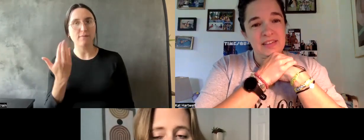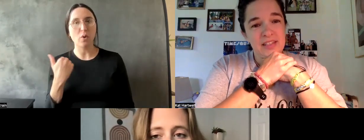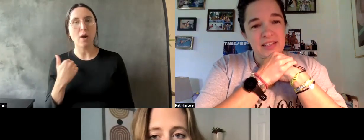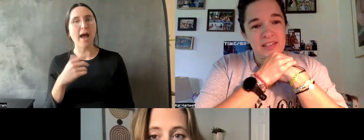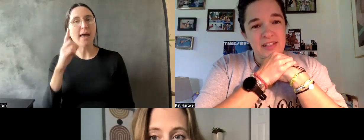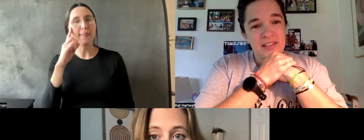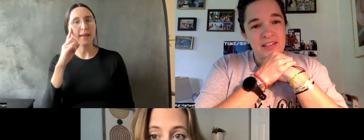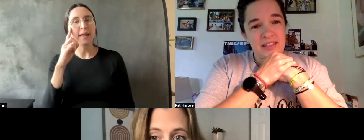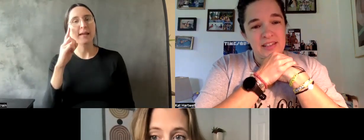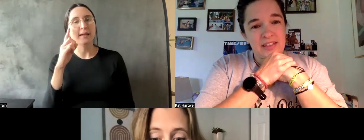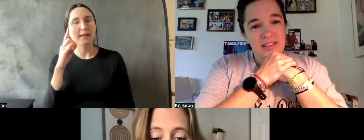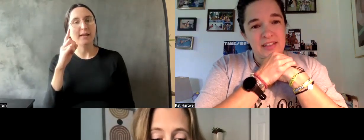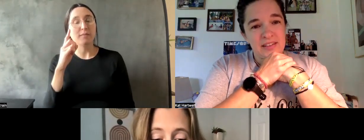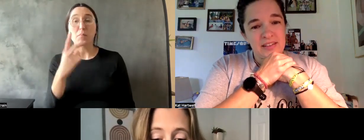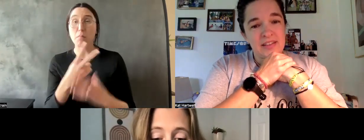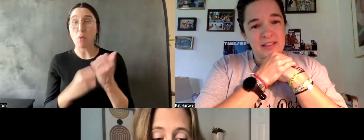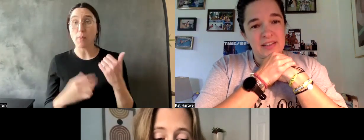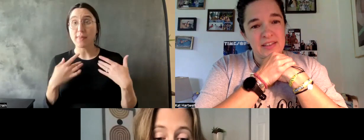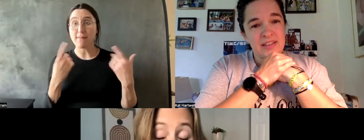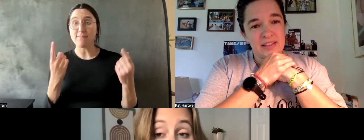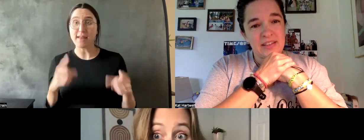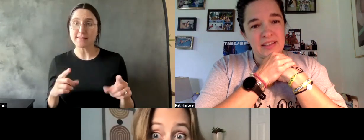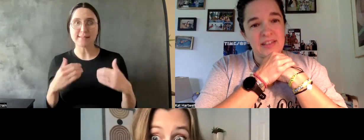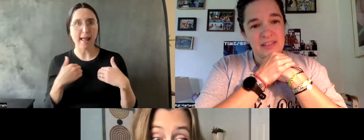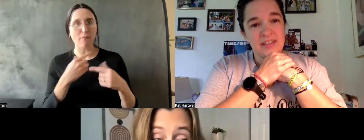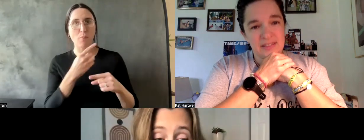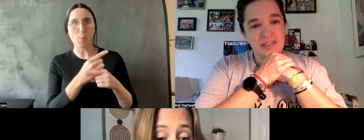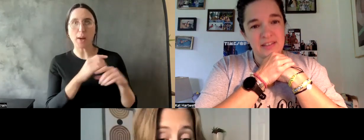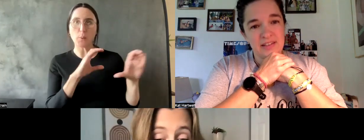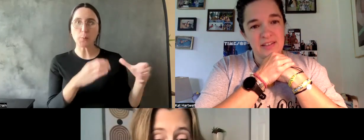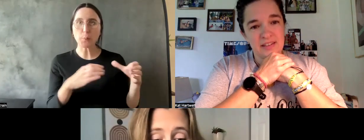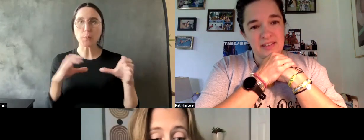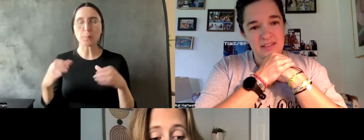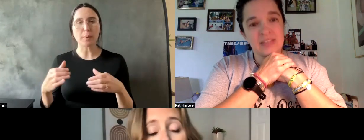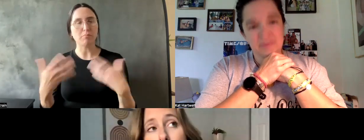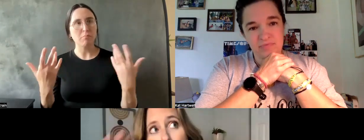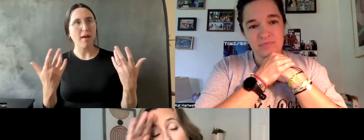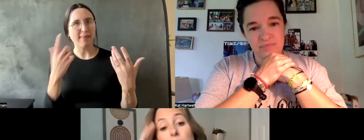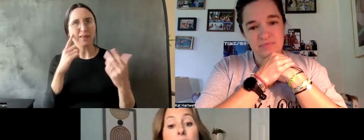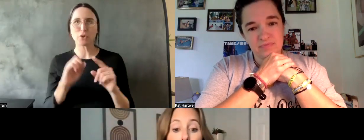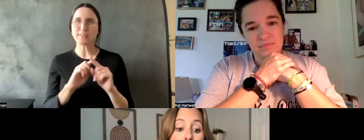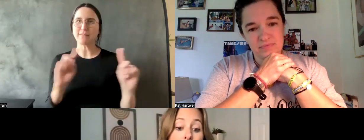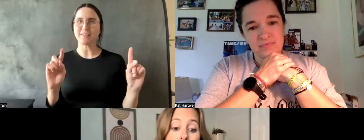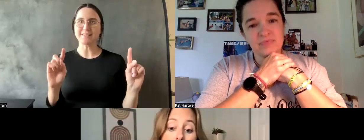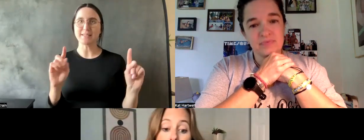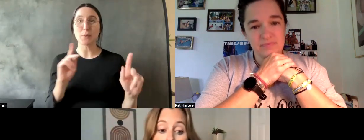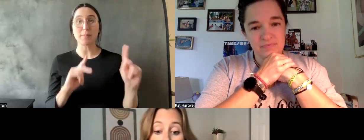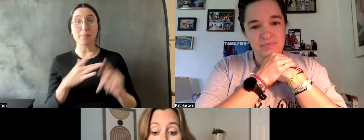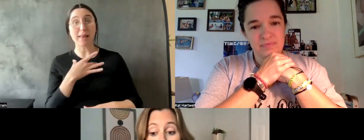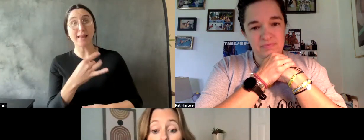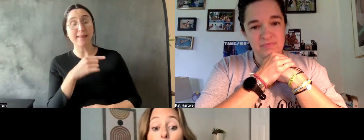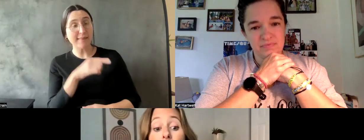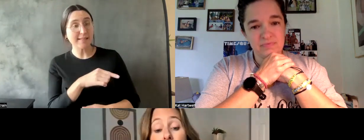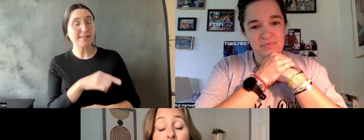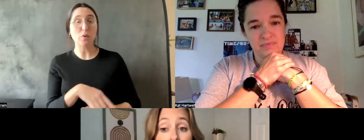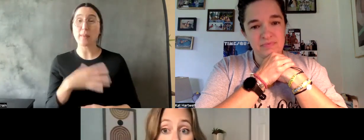a market and a space for both of these events. I think they're so different anyway, and I think people like one or over